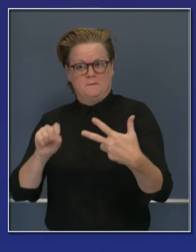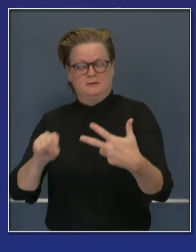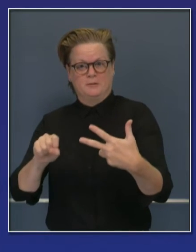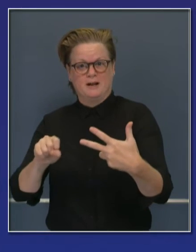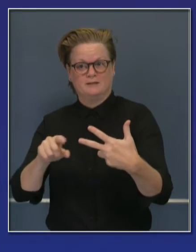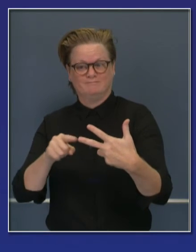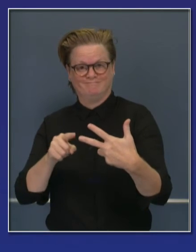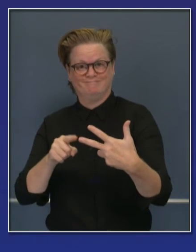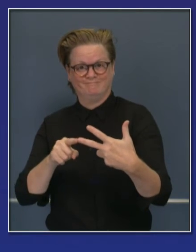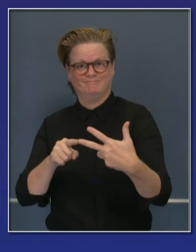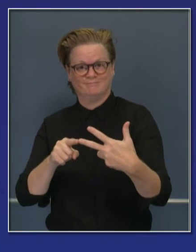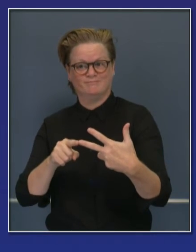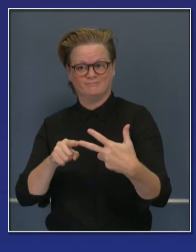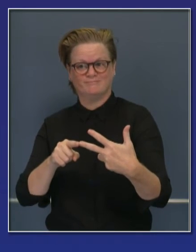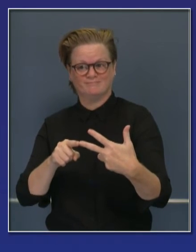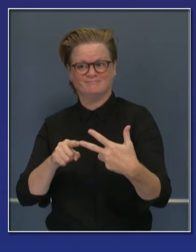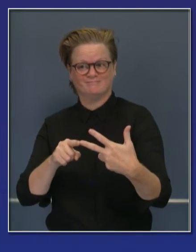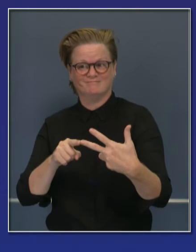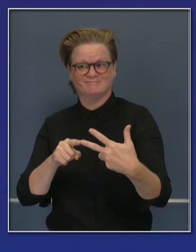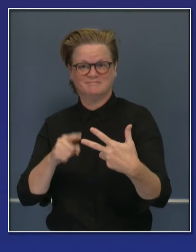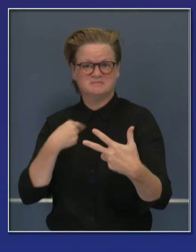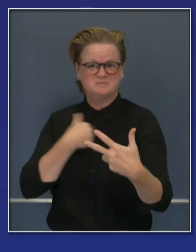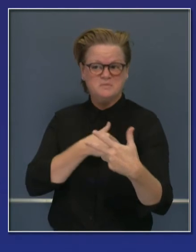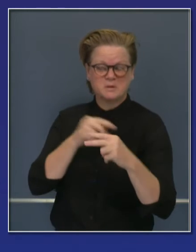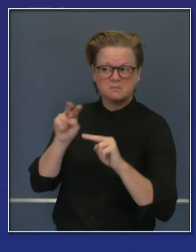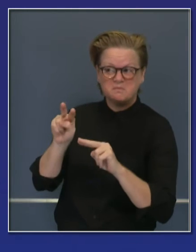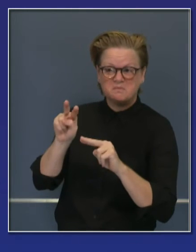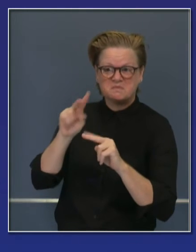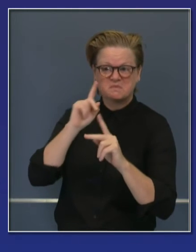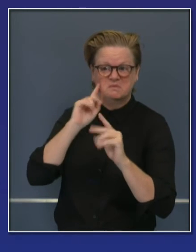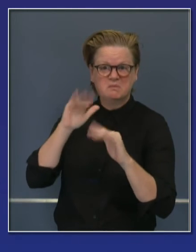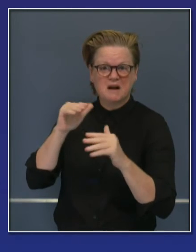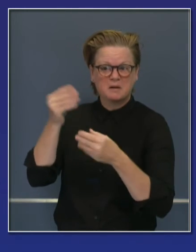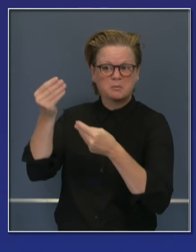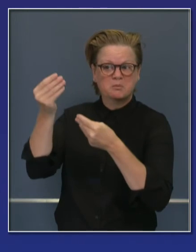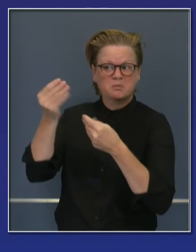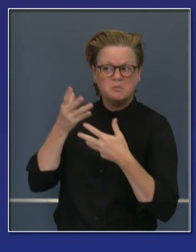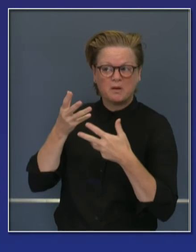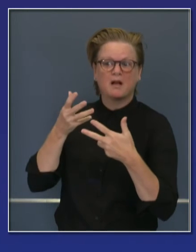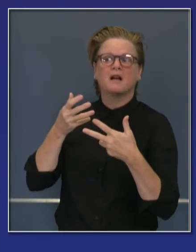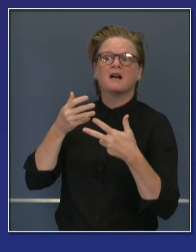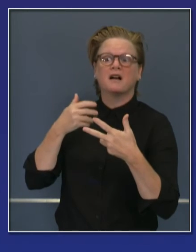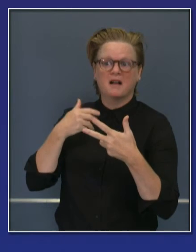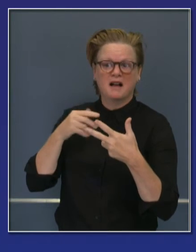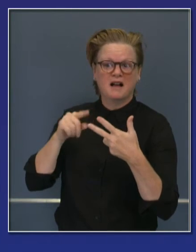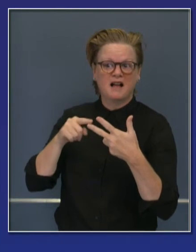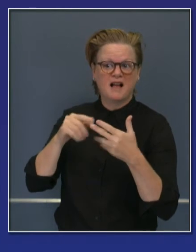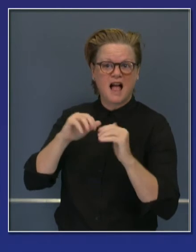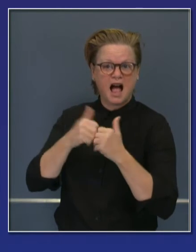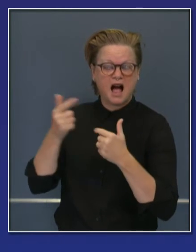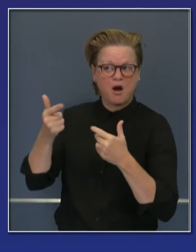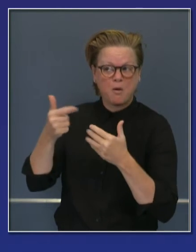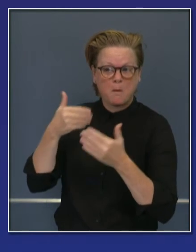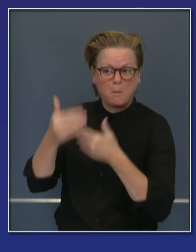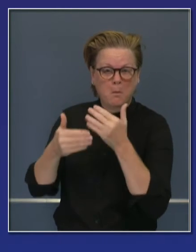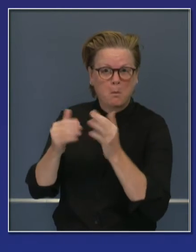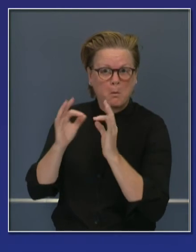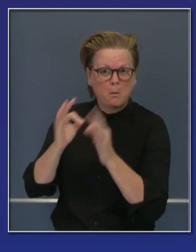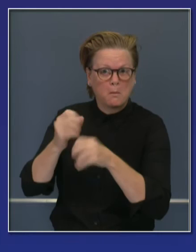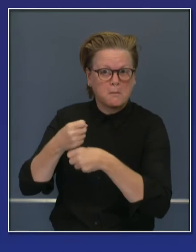that will be entering into the market. We expect on a weekly basis, maybe monthly basis, and eventually on a daily basis, more and